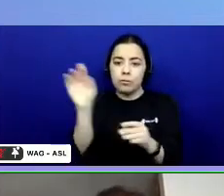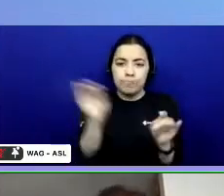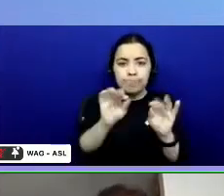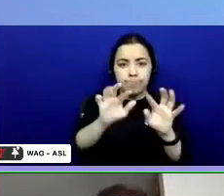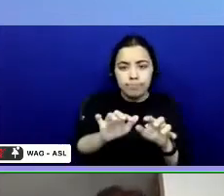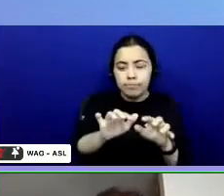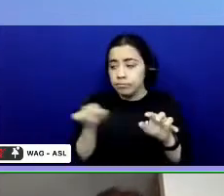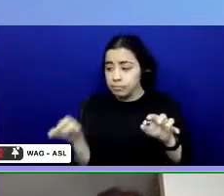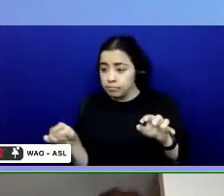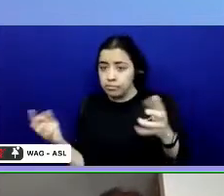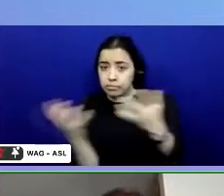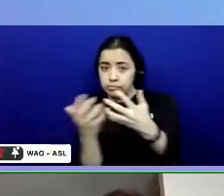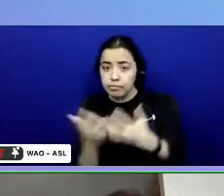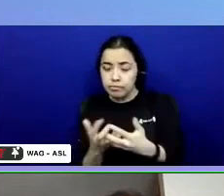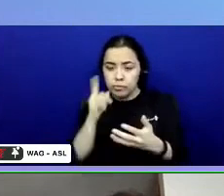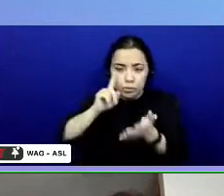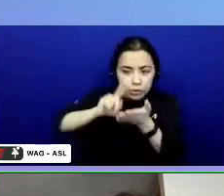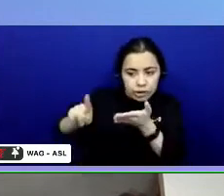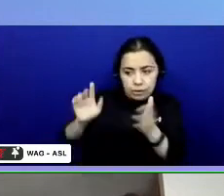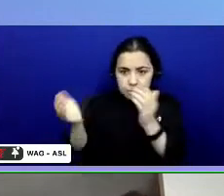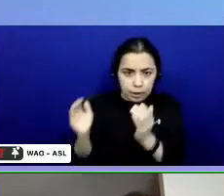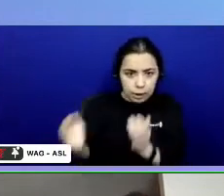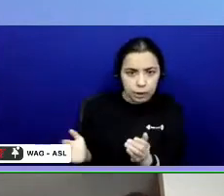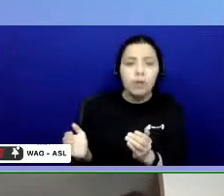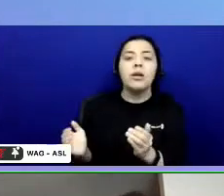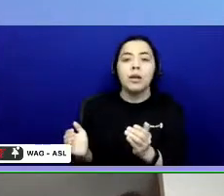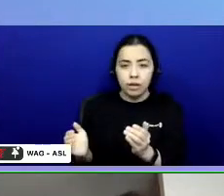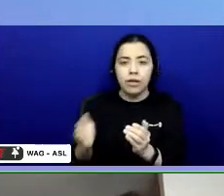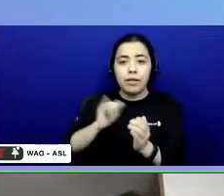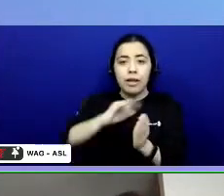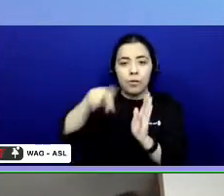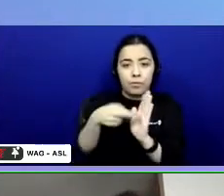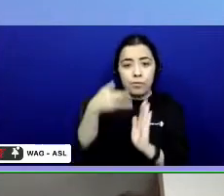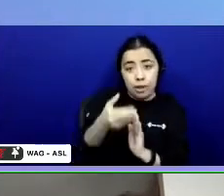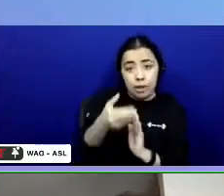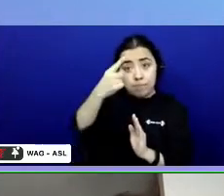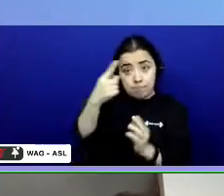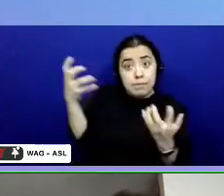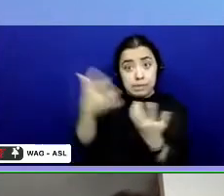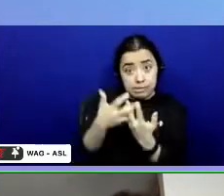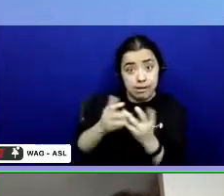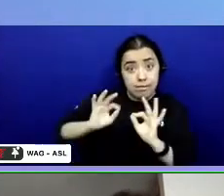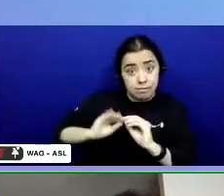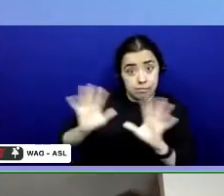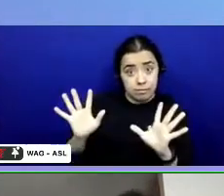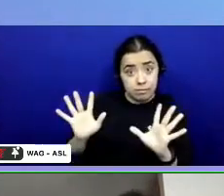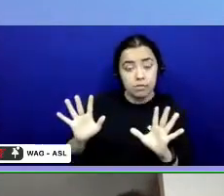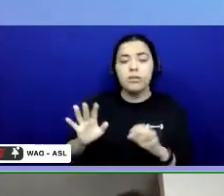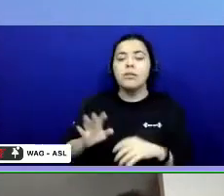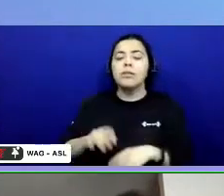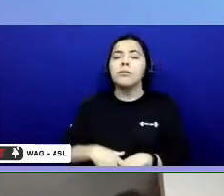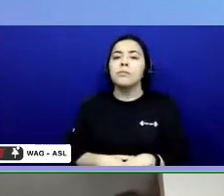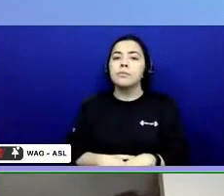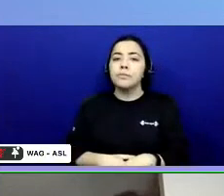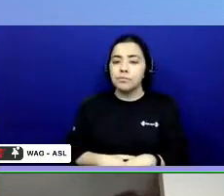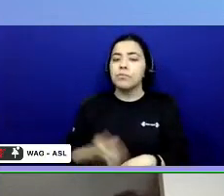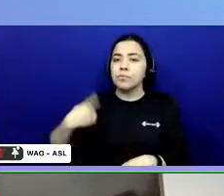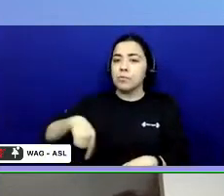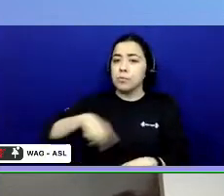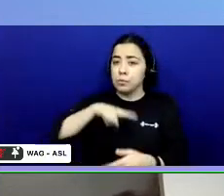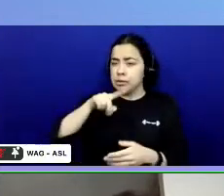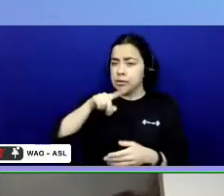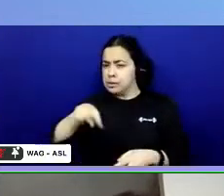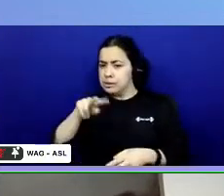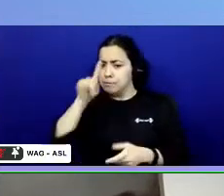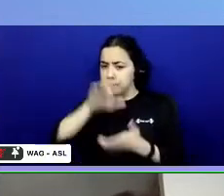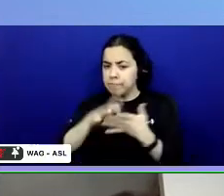to the markup, and this allows us to check that the role that is there makes sense. And once we believe we know what the role of